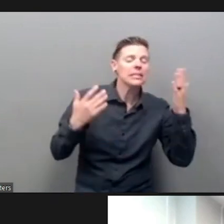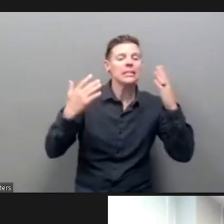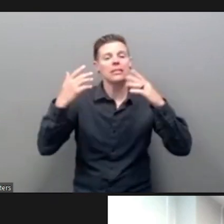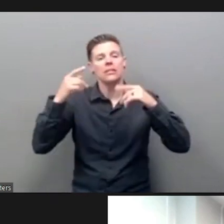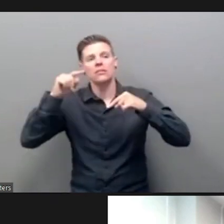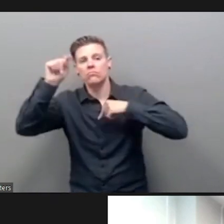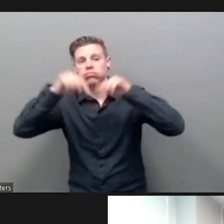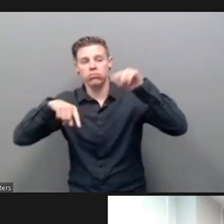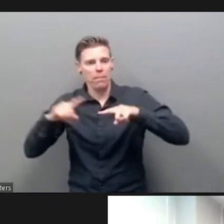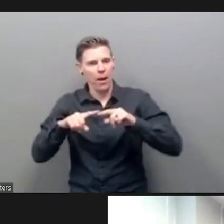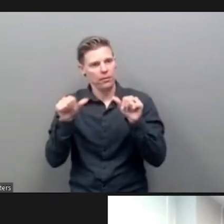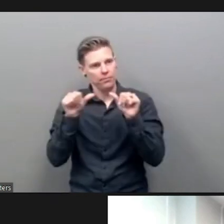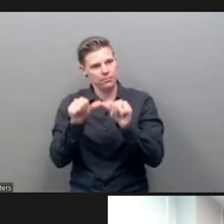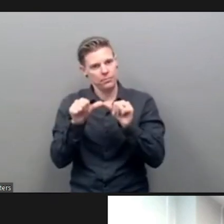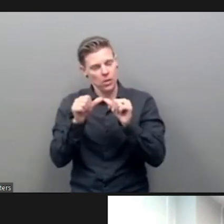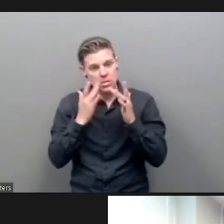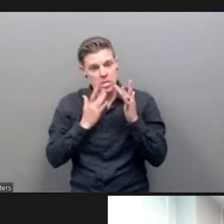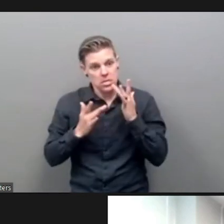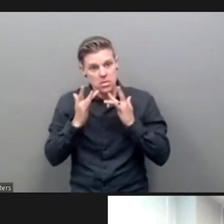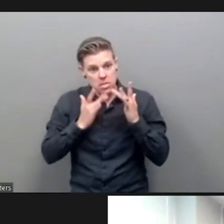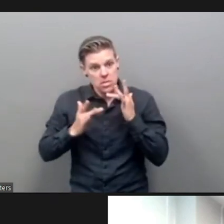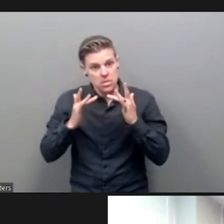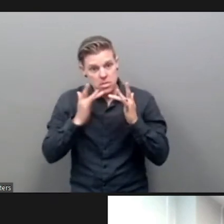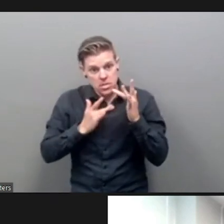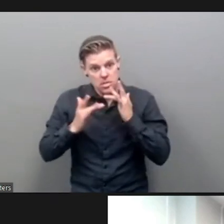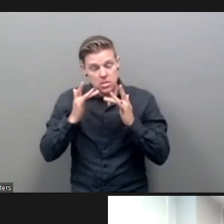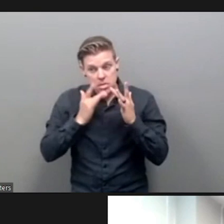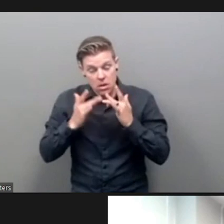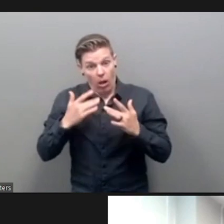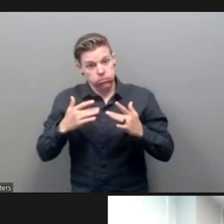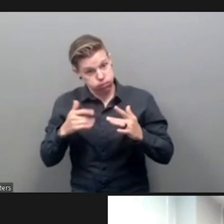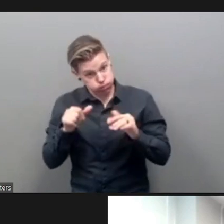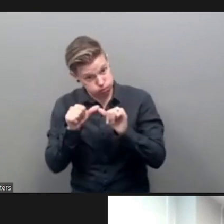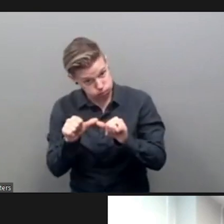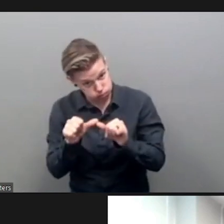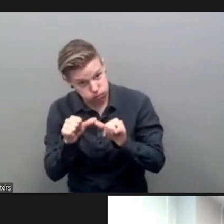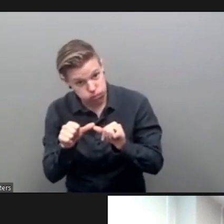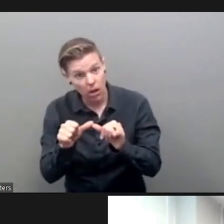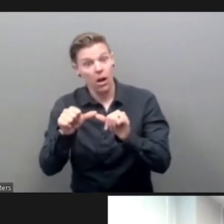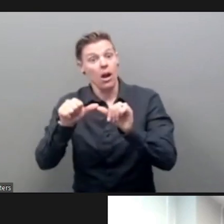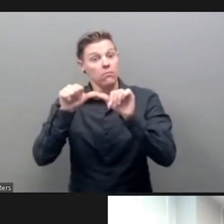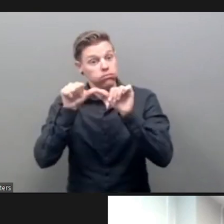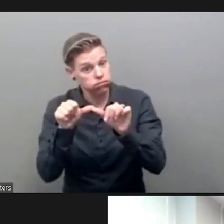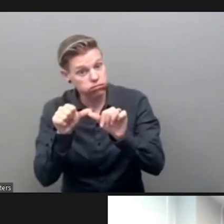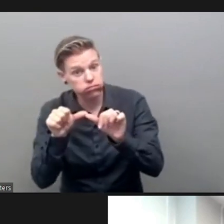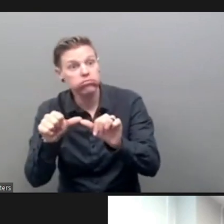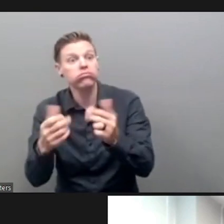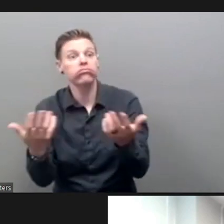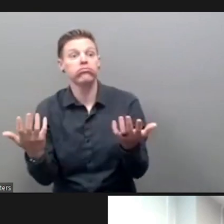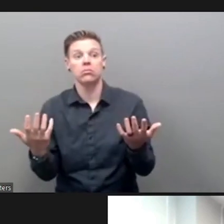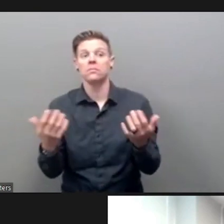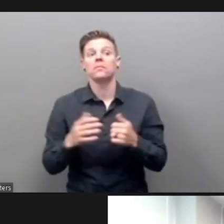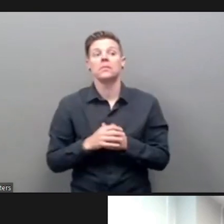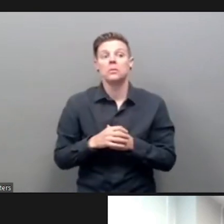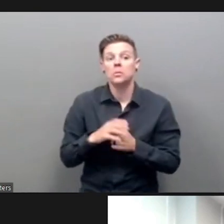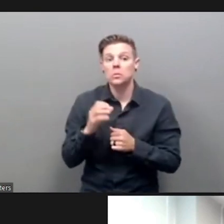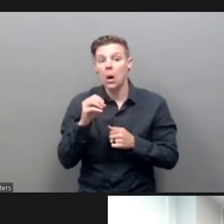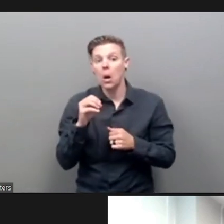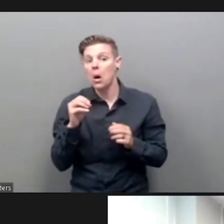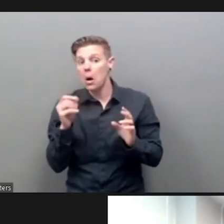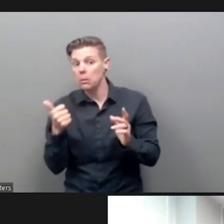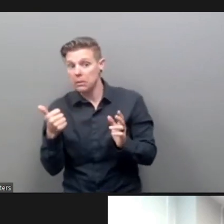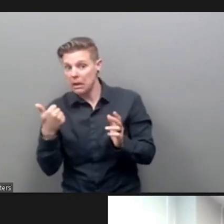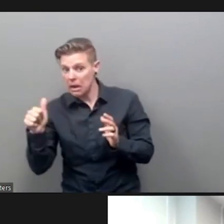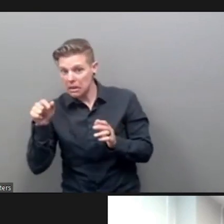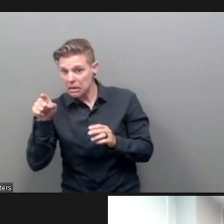to deliver the highest level of care to everybody. And I'm going to let anybody else, Jennifer, you in particular, if you want to comment